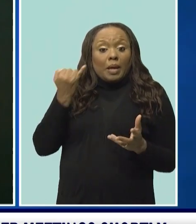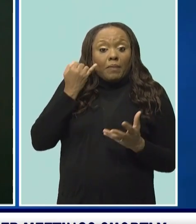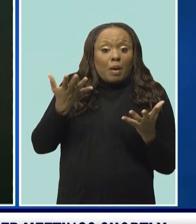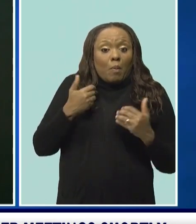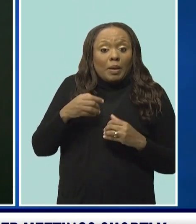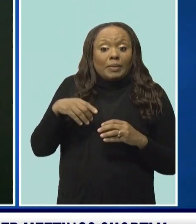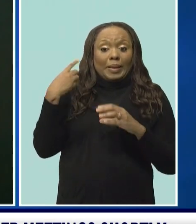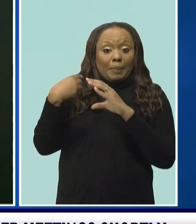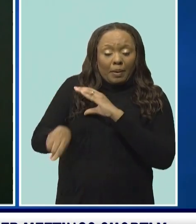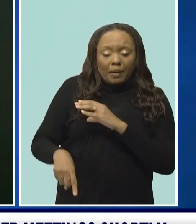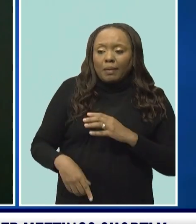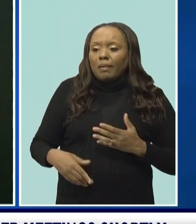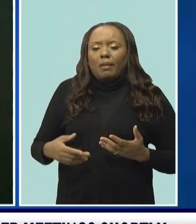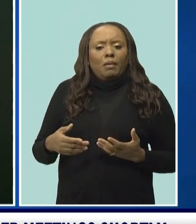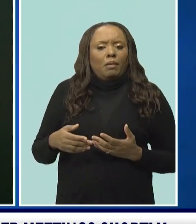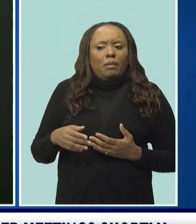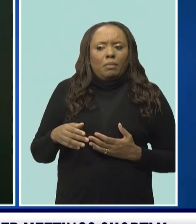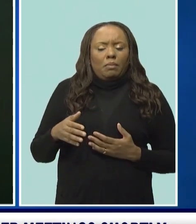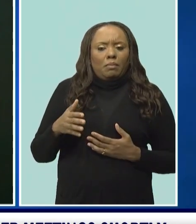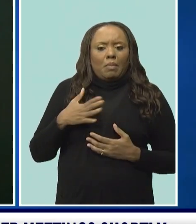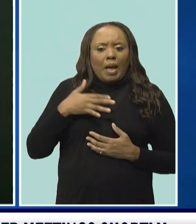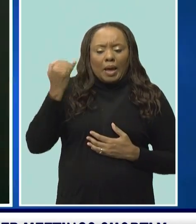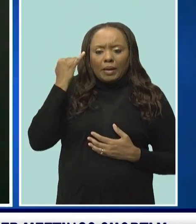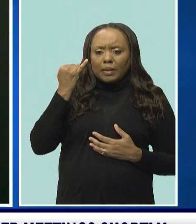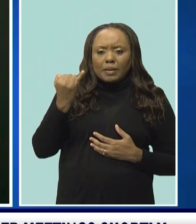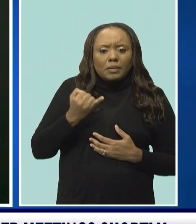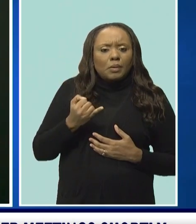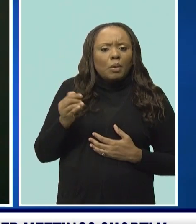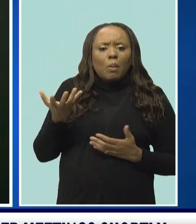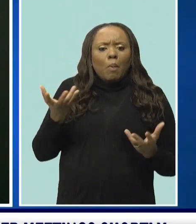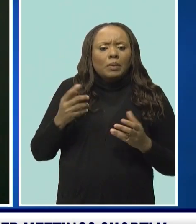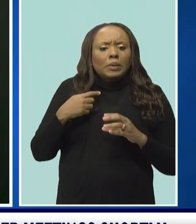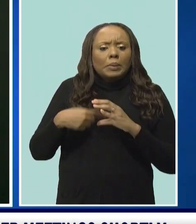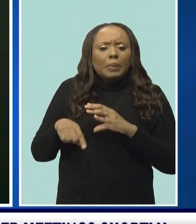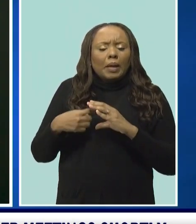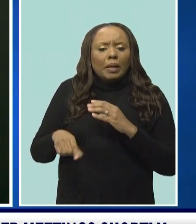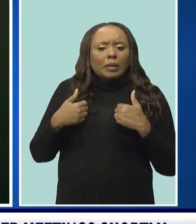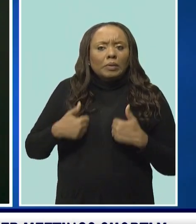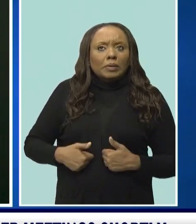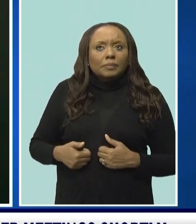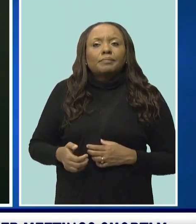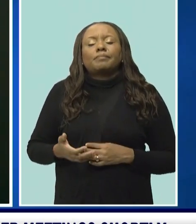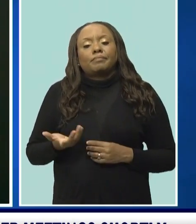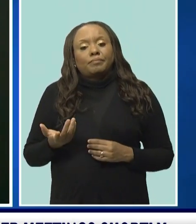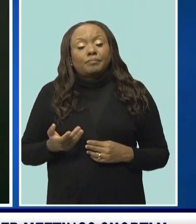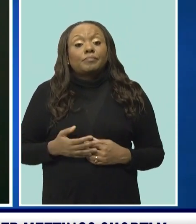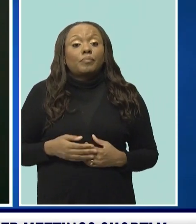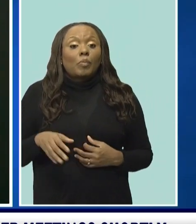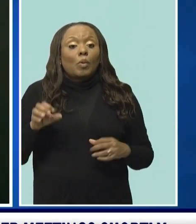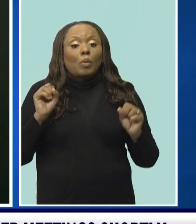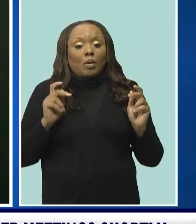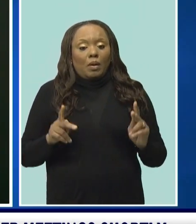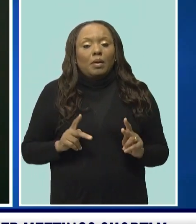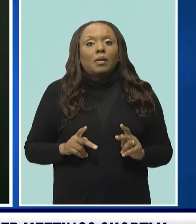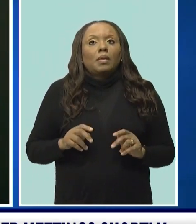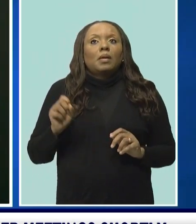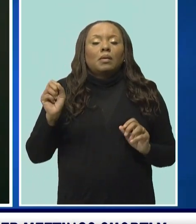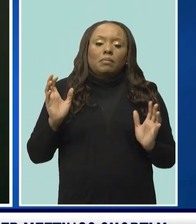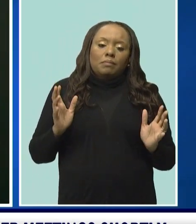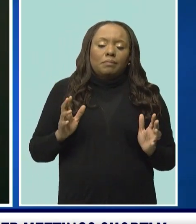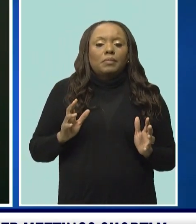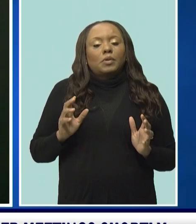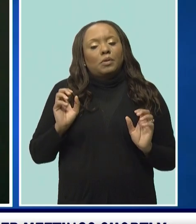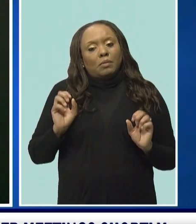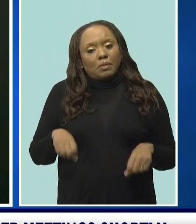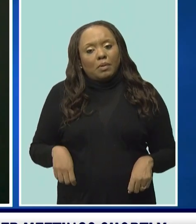log on and send my submission to you? Well, there are a number of ways. You can do it by a hotline. We can do it